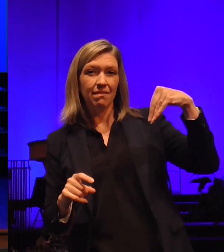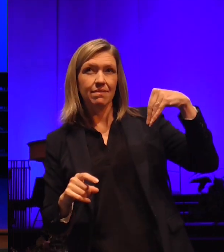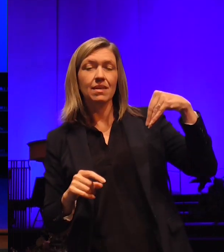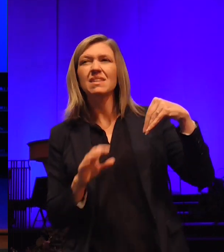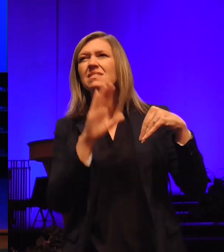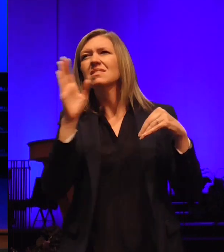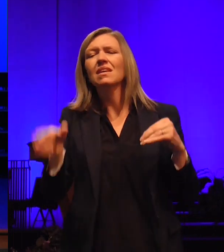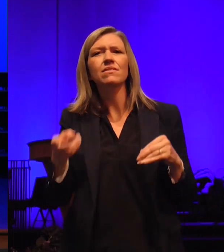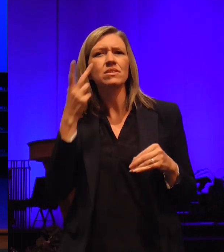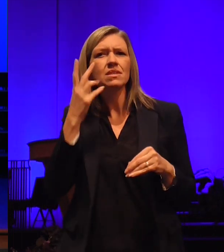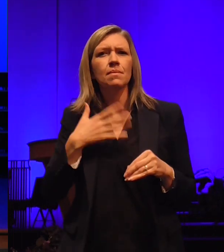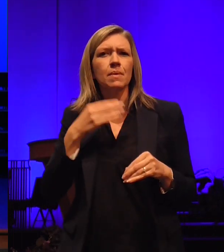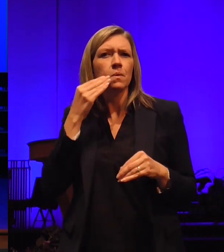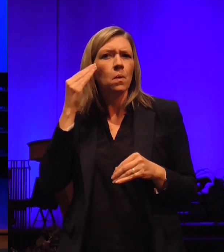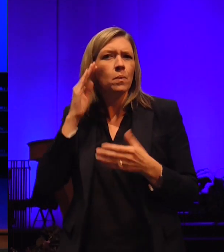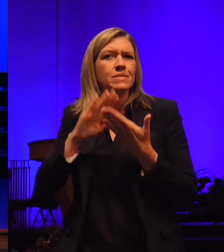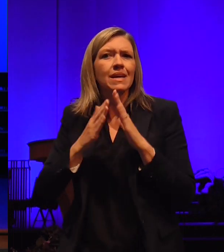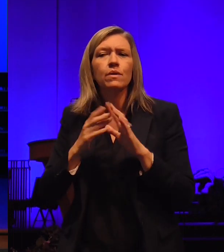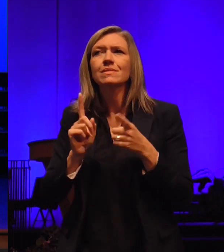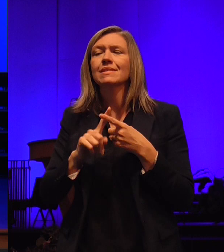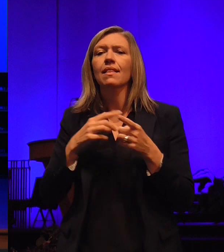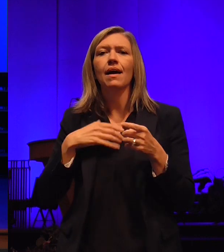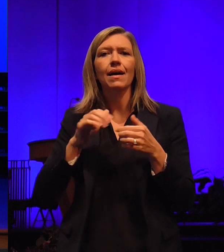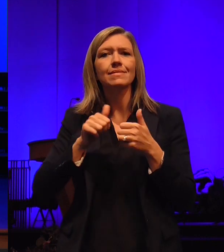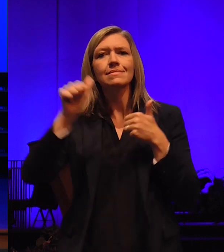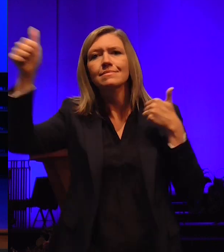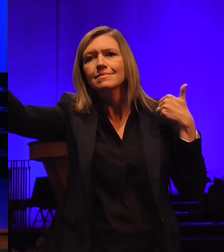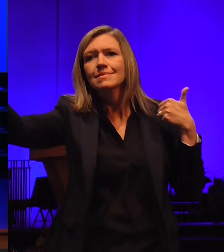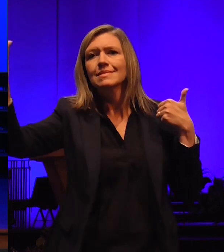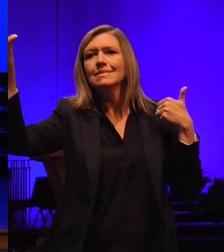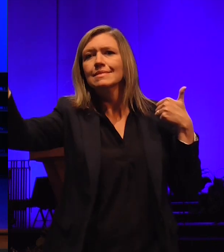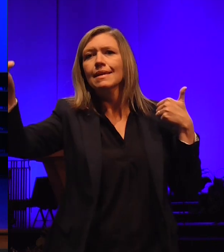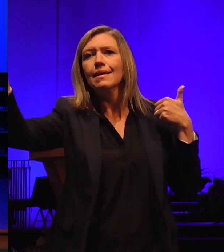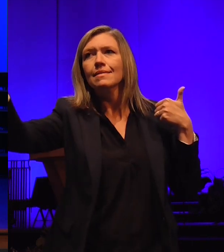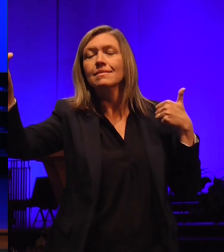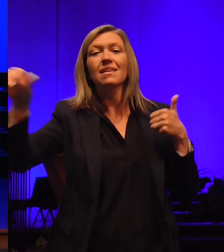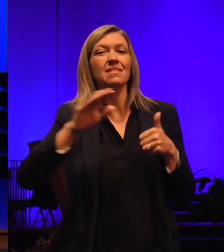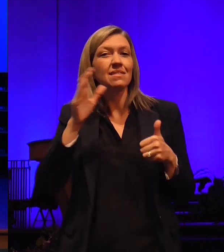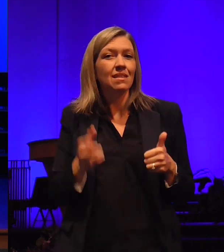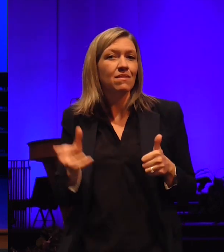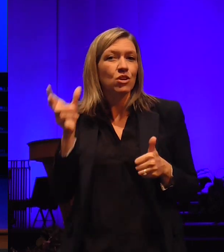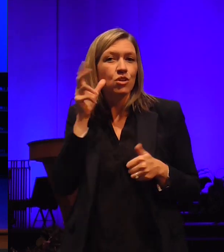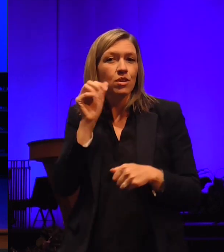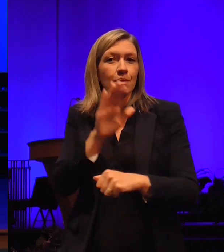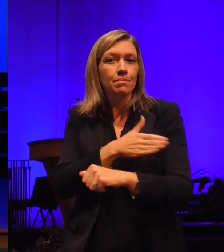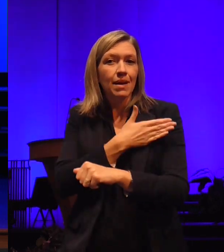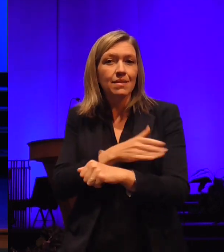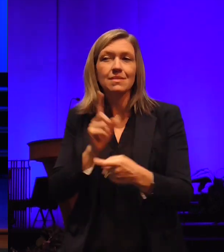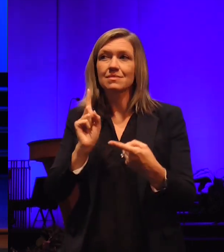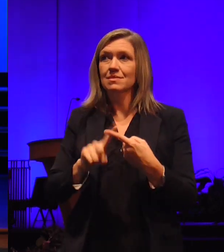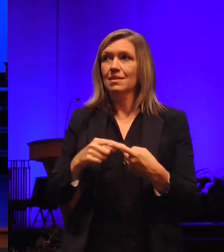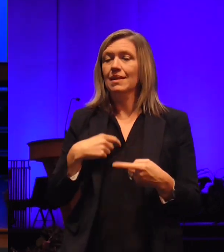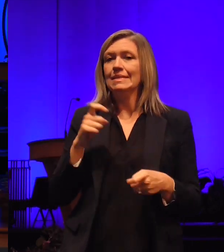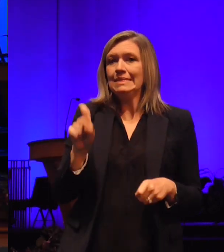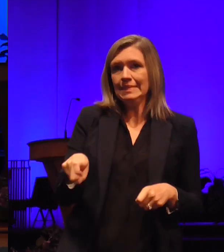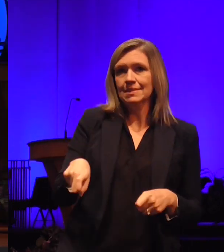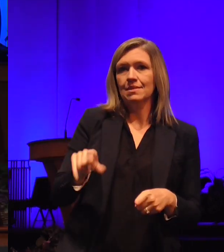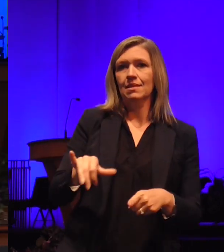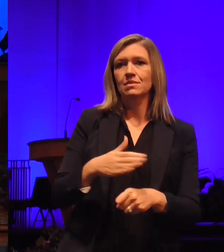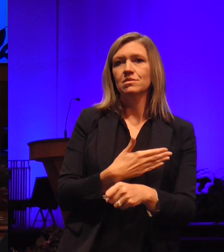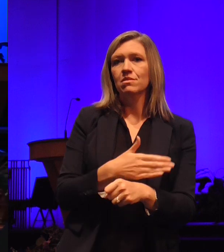hometown until I stayed away too long. I never heard the melody until I needed a song."